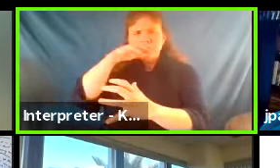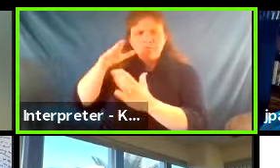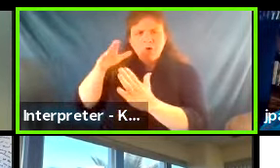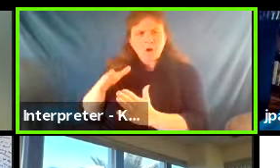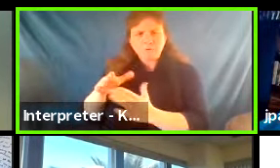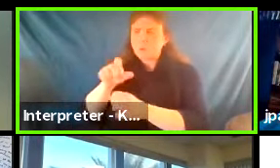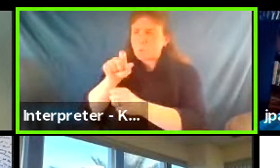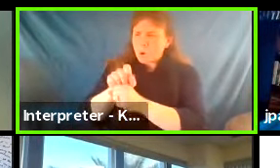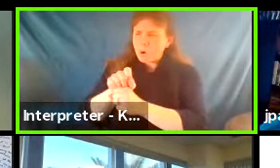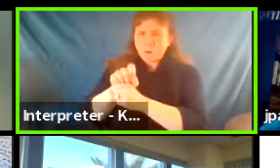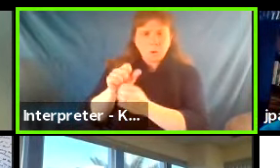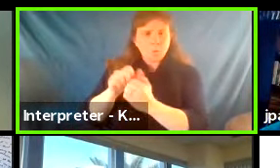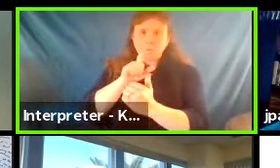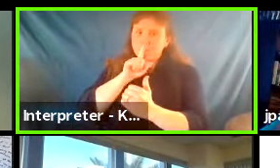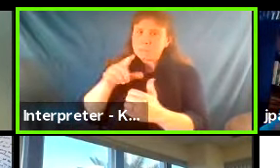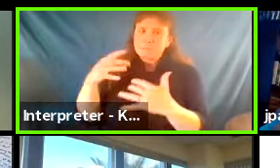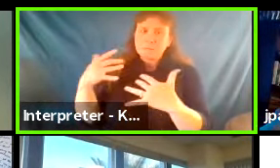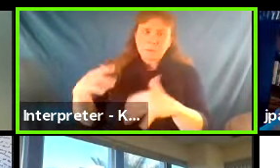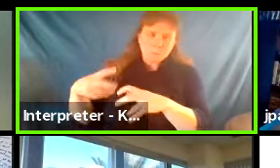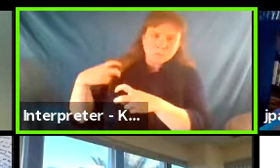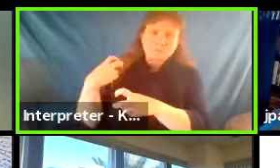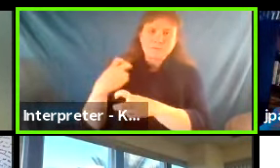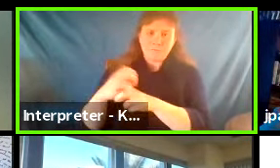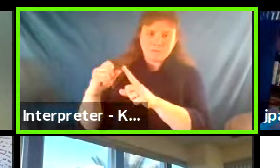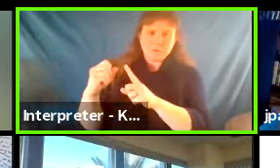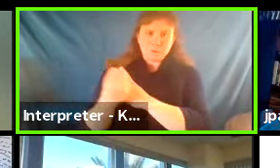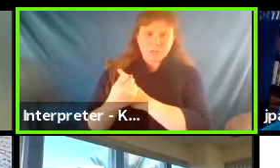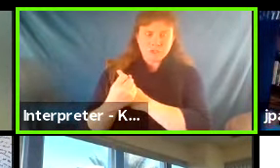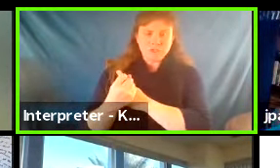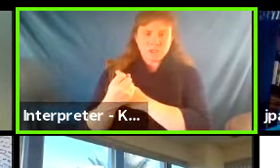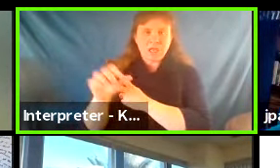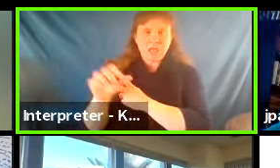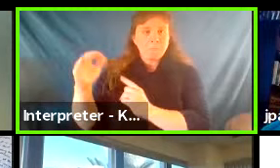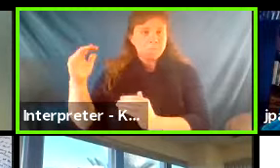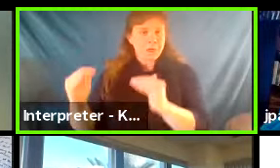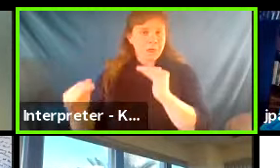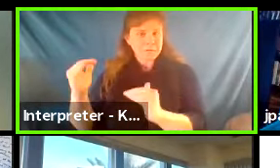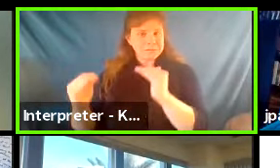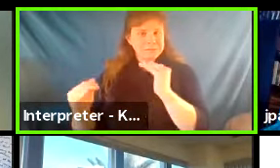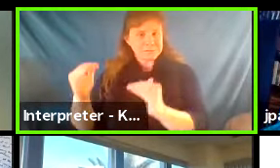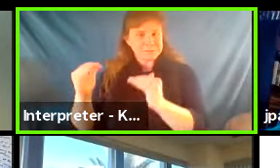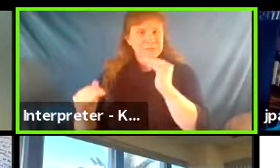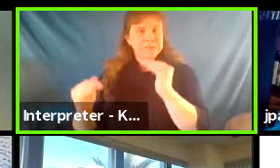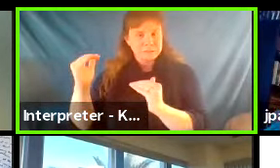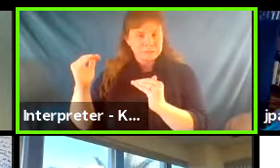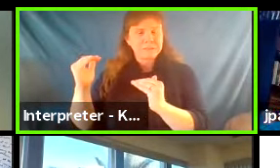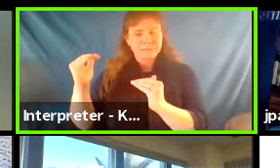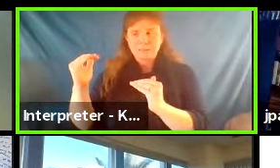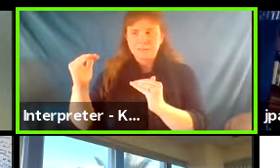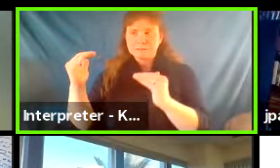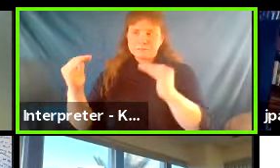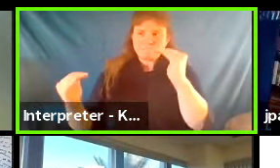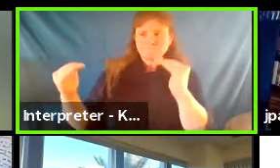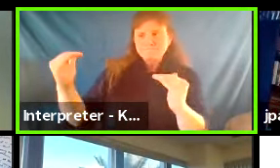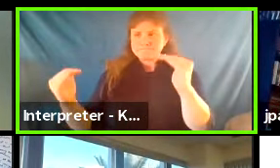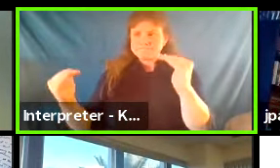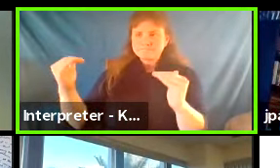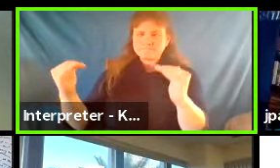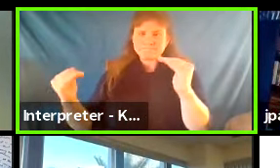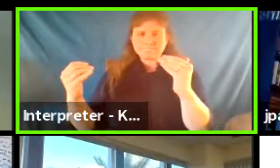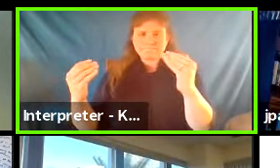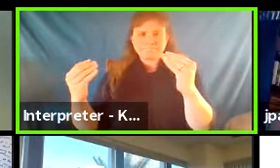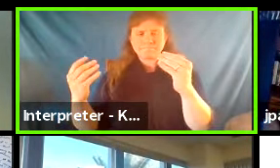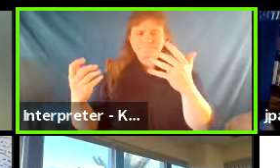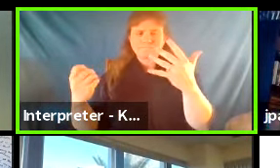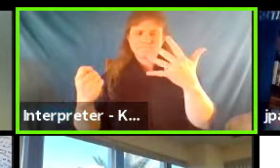really difficult conditions. And in that balancing act, I felt very comfortable with where they're going to be now.